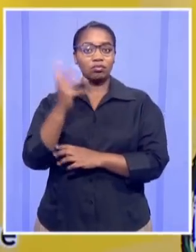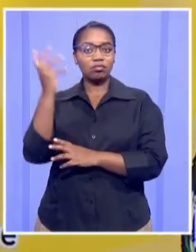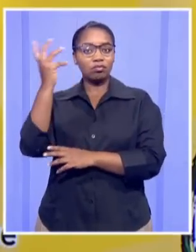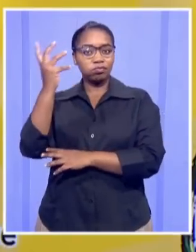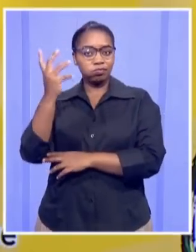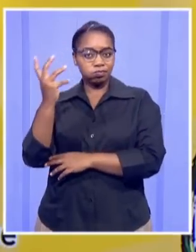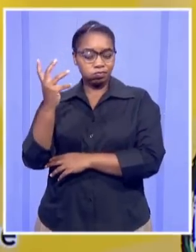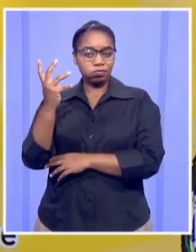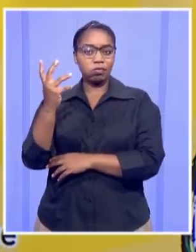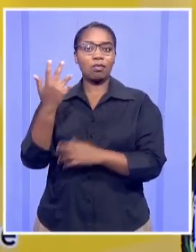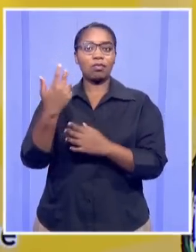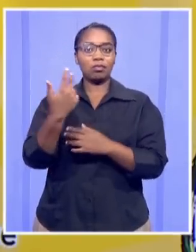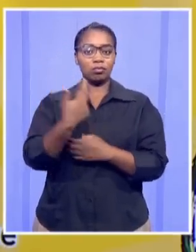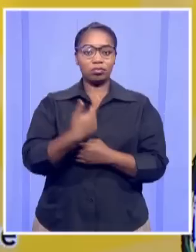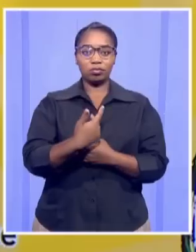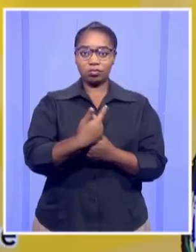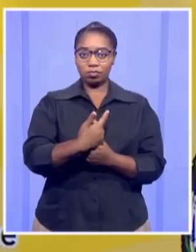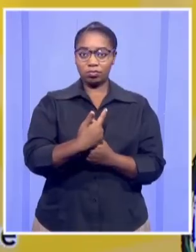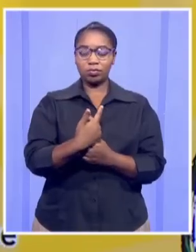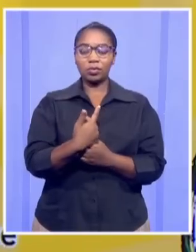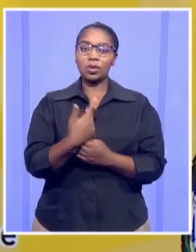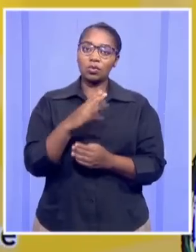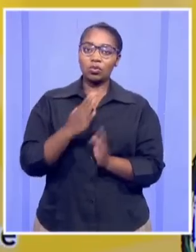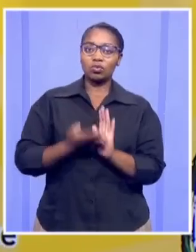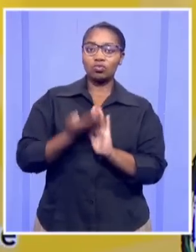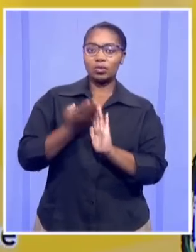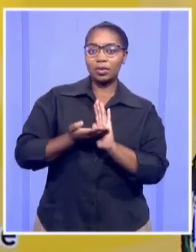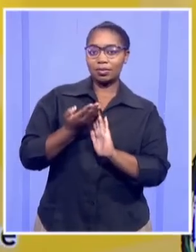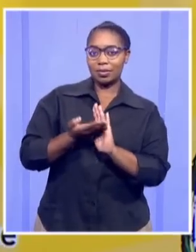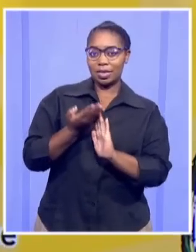update and set the scene